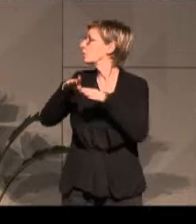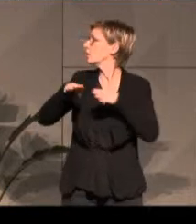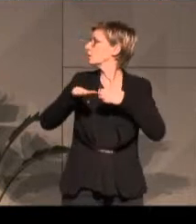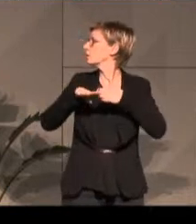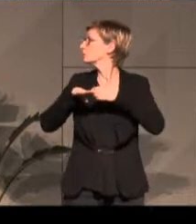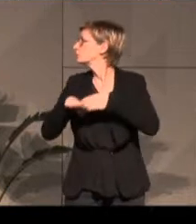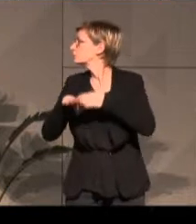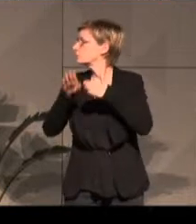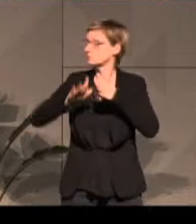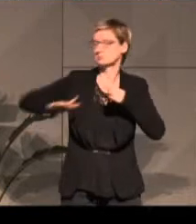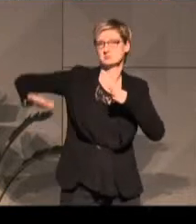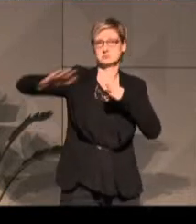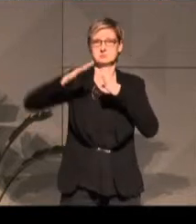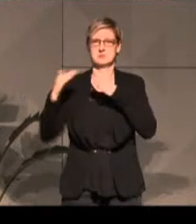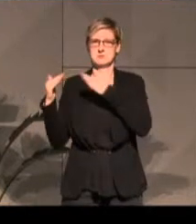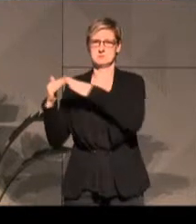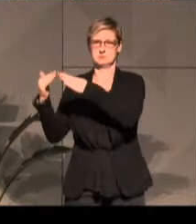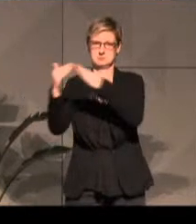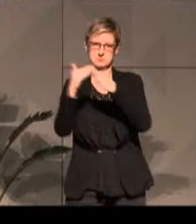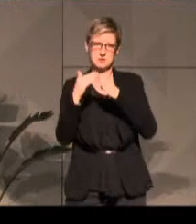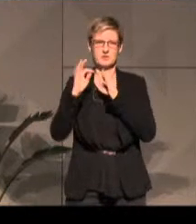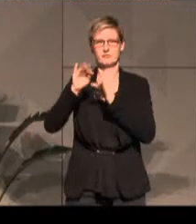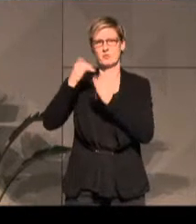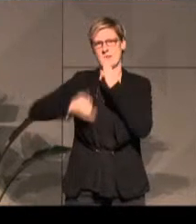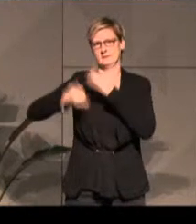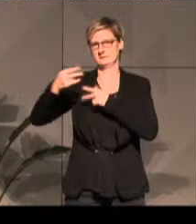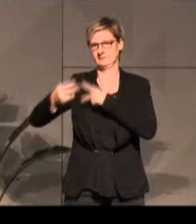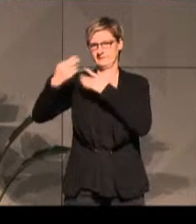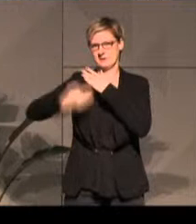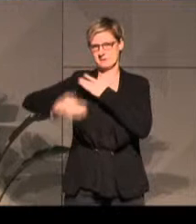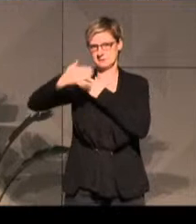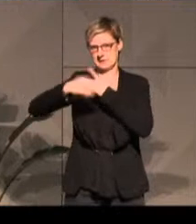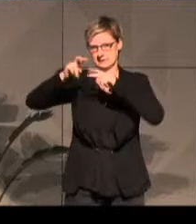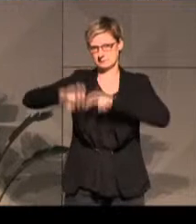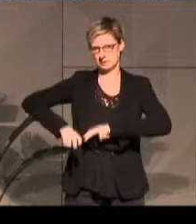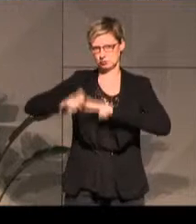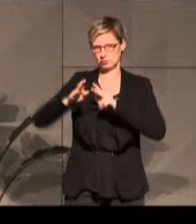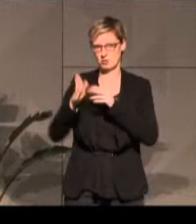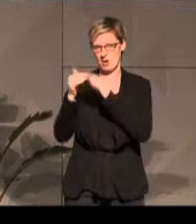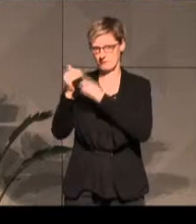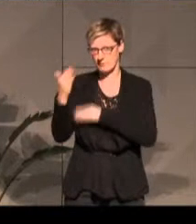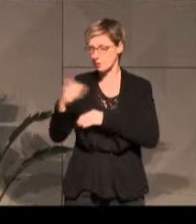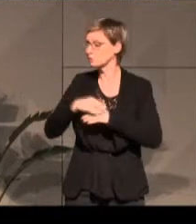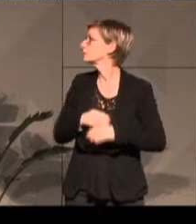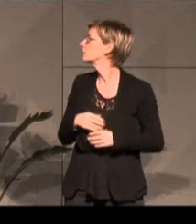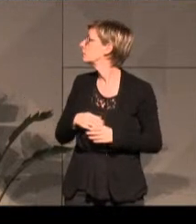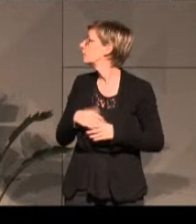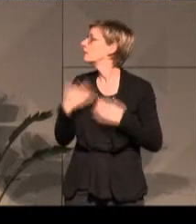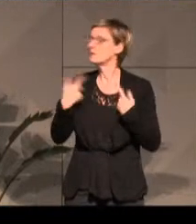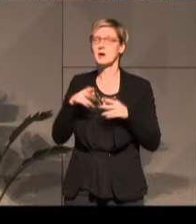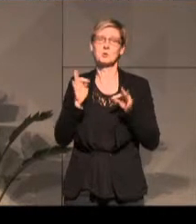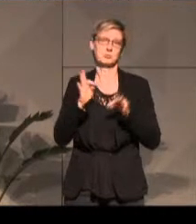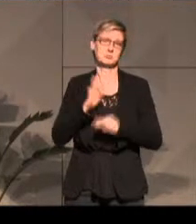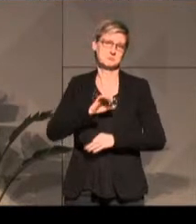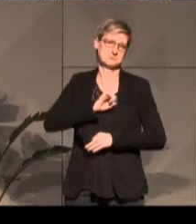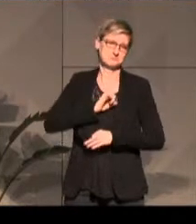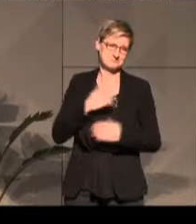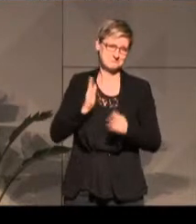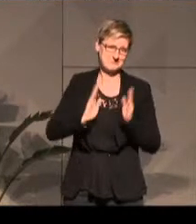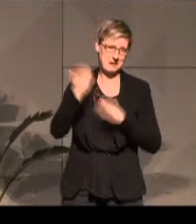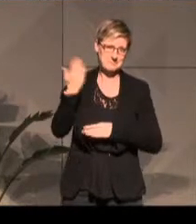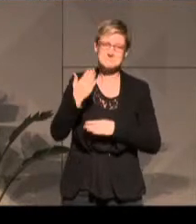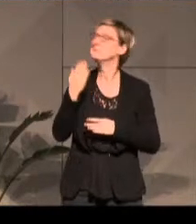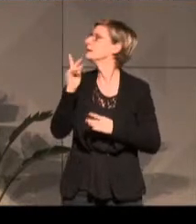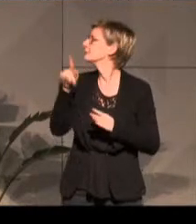of and covered with melt ponds. And for that last phase of the expedition, again, we built our